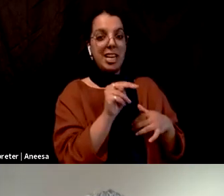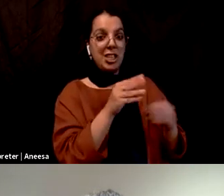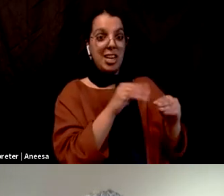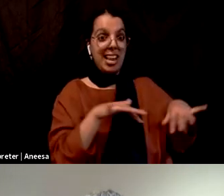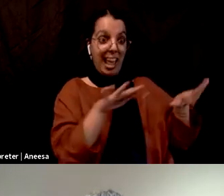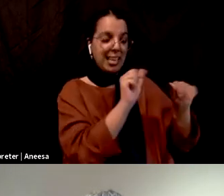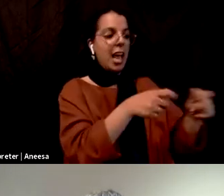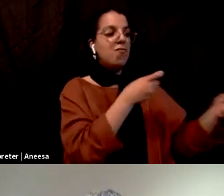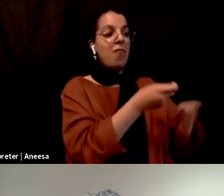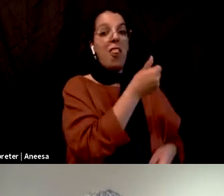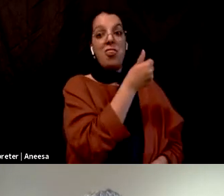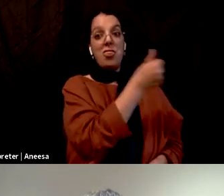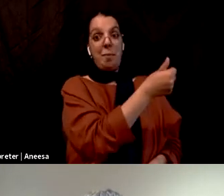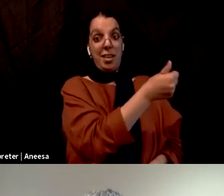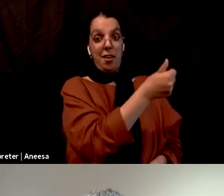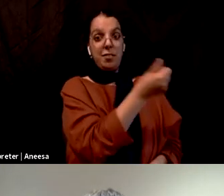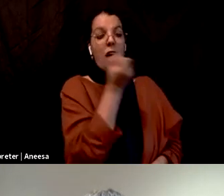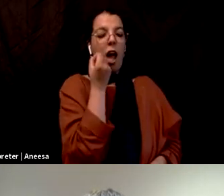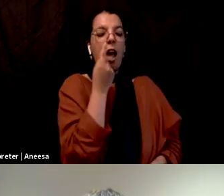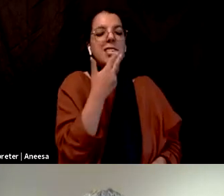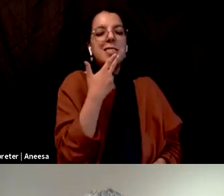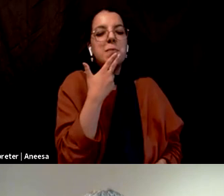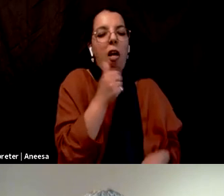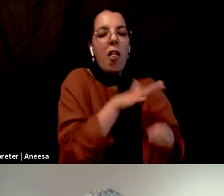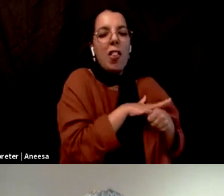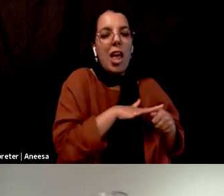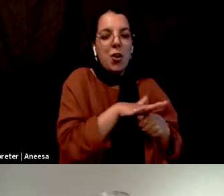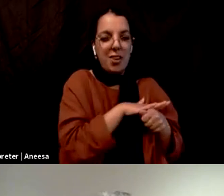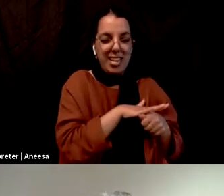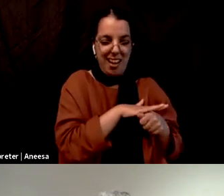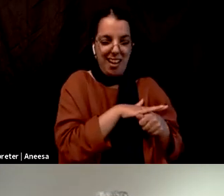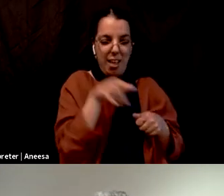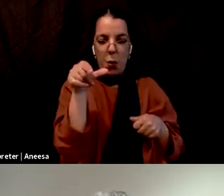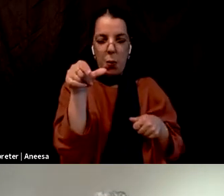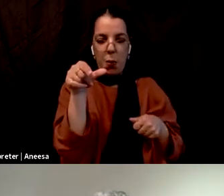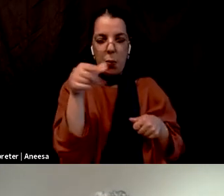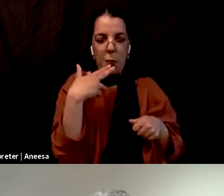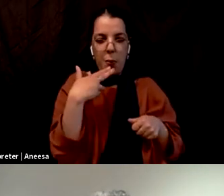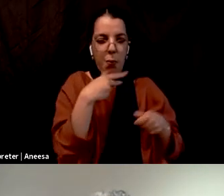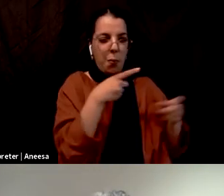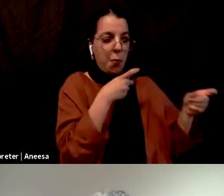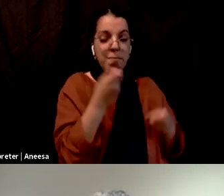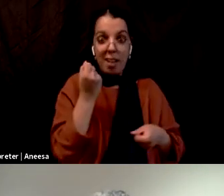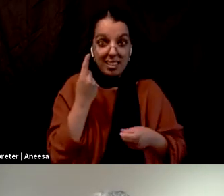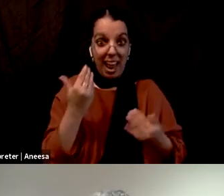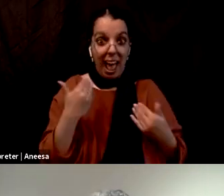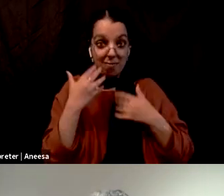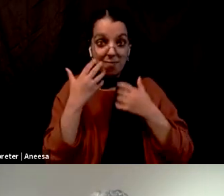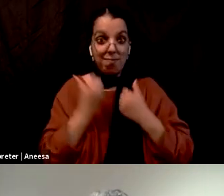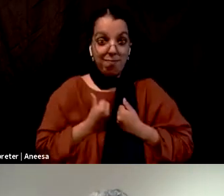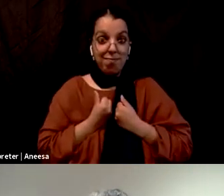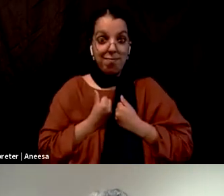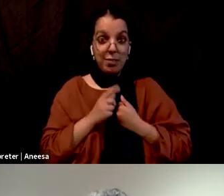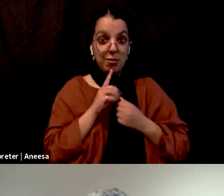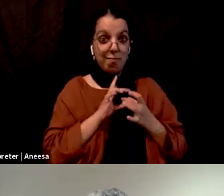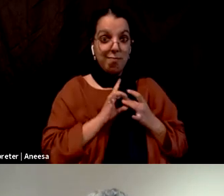incremental self-governance. It's a tiny little piece of that overall pie, but it's a very meaningful one. Land is so inherently connected